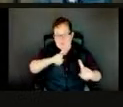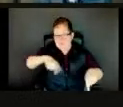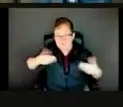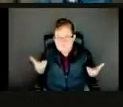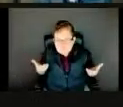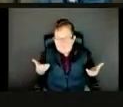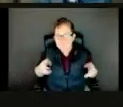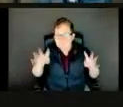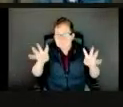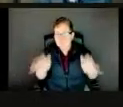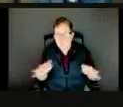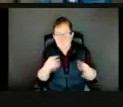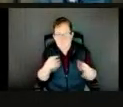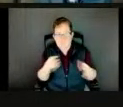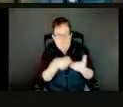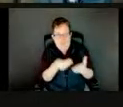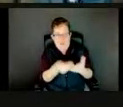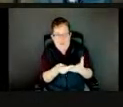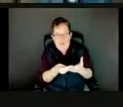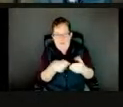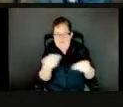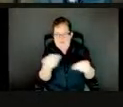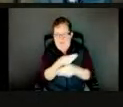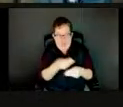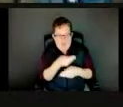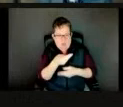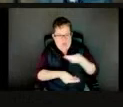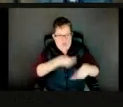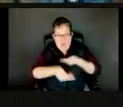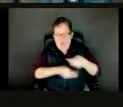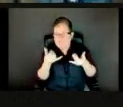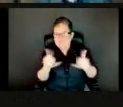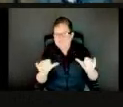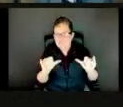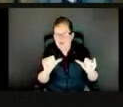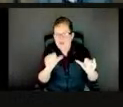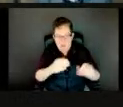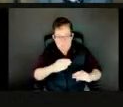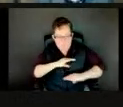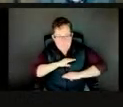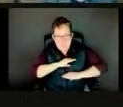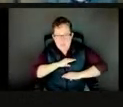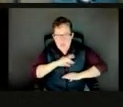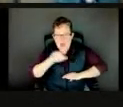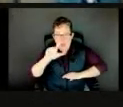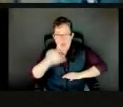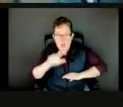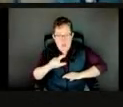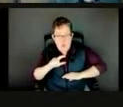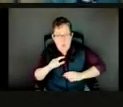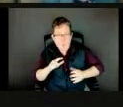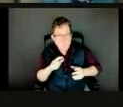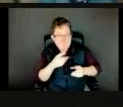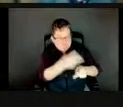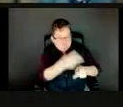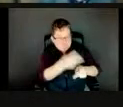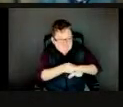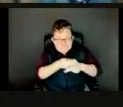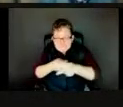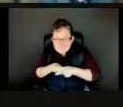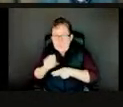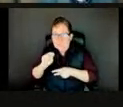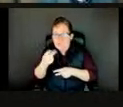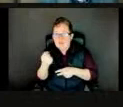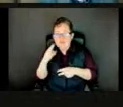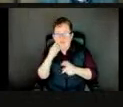know, mathematically, we are still not meeting, you know, the low hanging fruit of sheltering